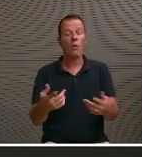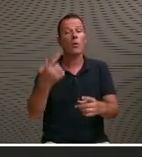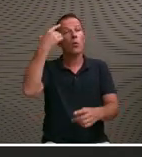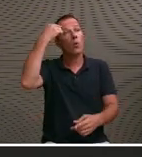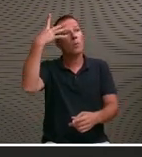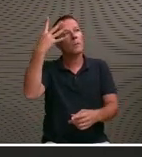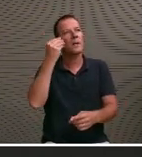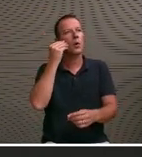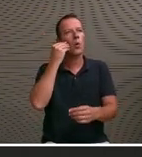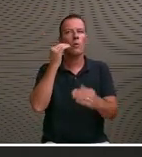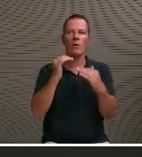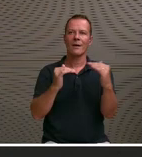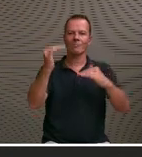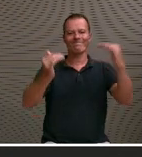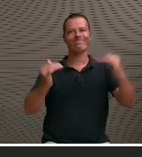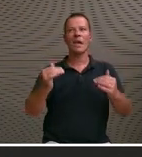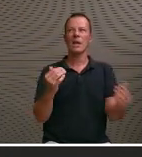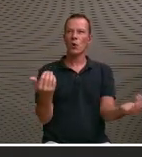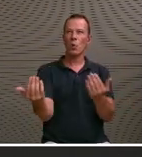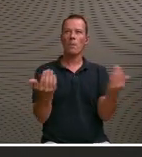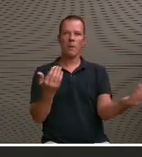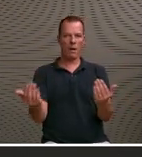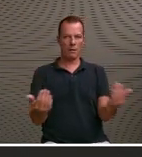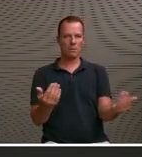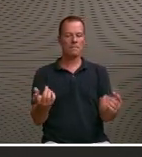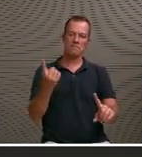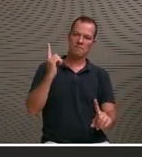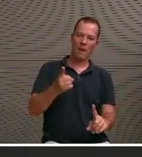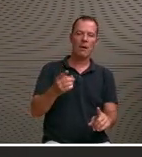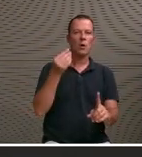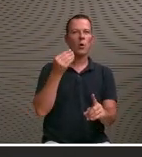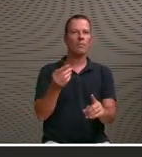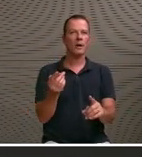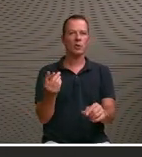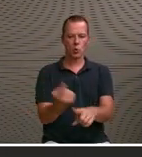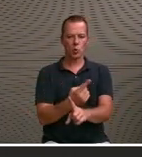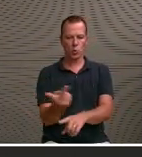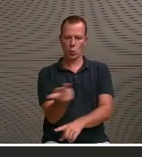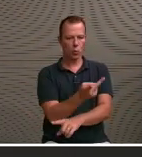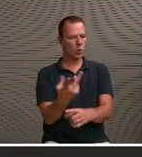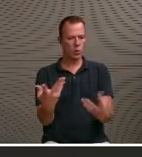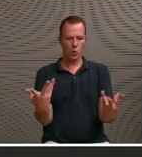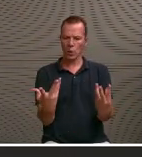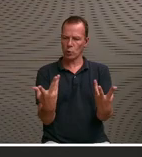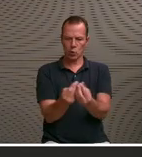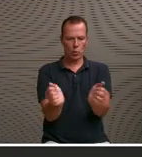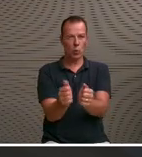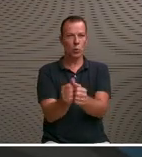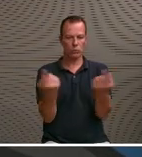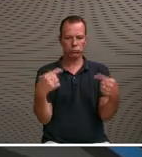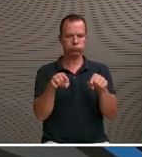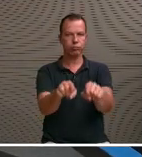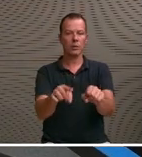your scale to your ambition to make sure that those two things are working together such that you can sustain the economies of scale in your manufacturing and supply